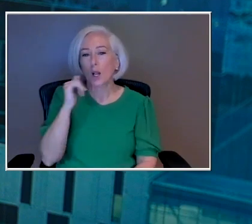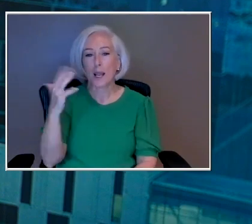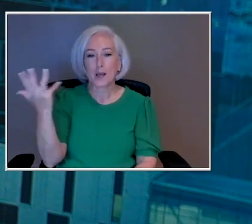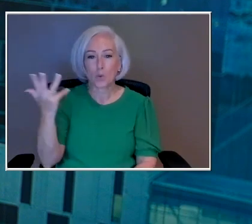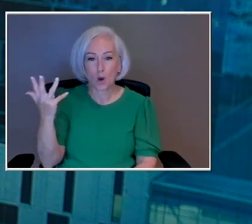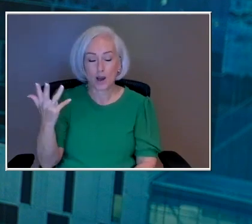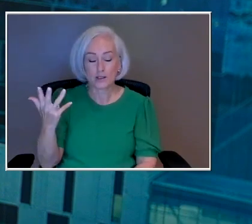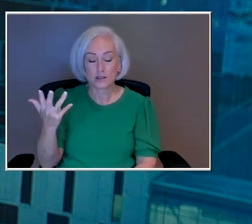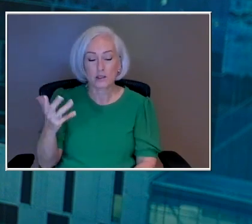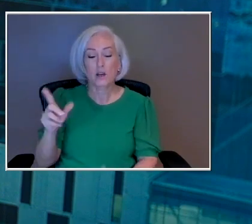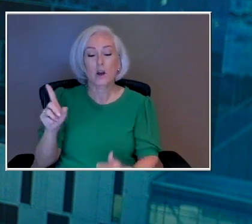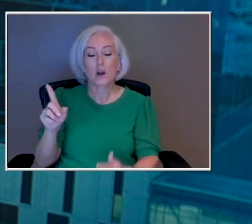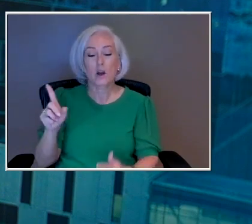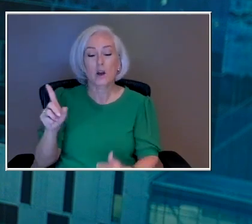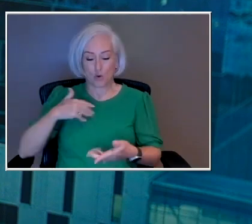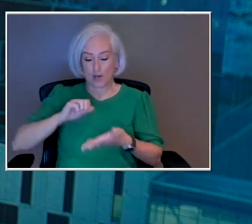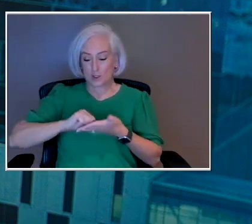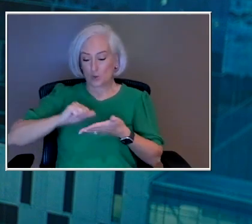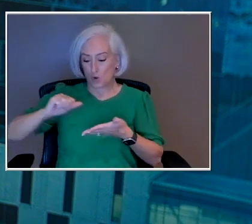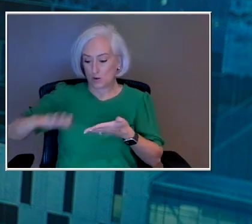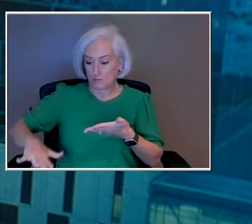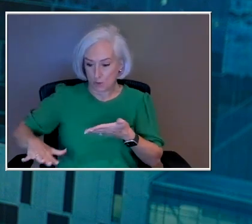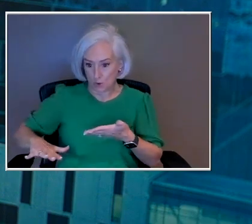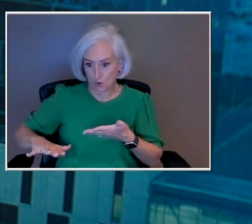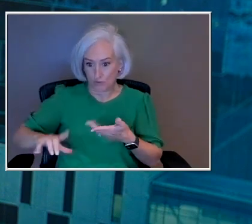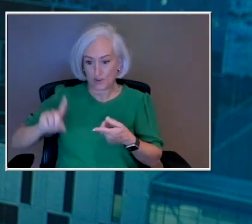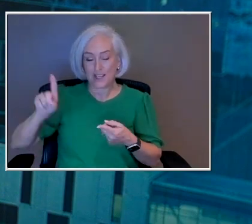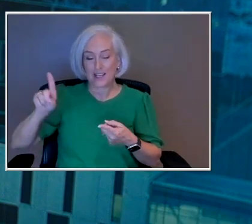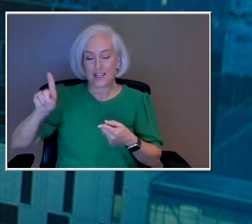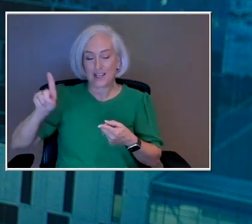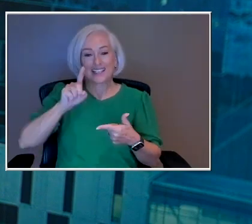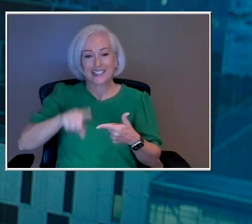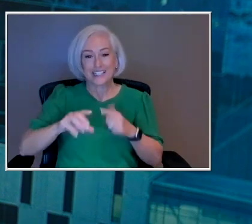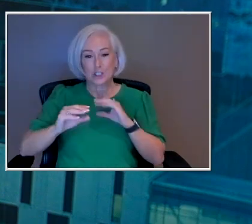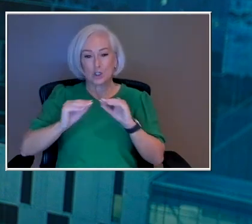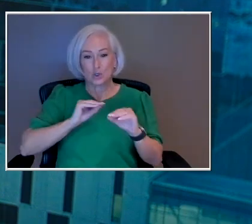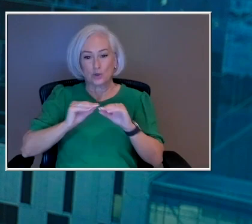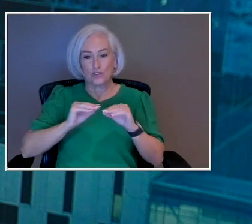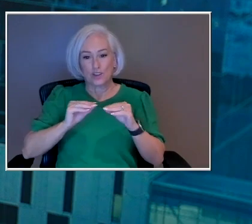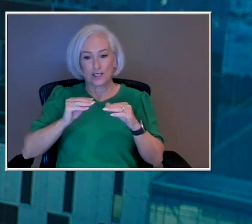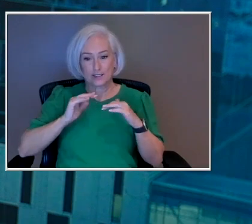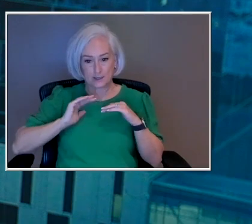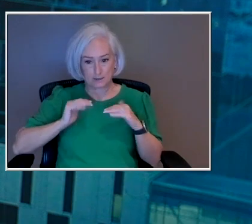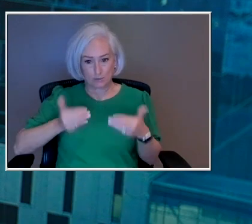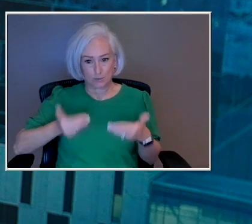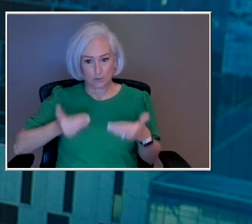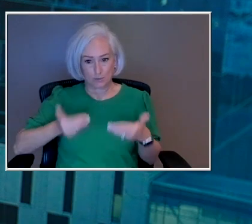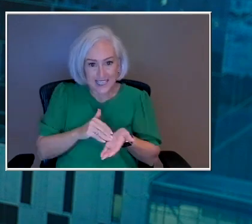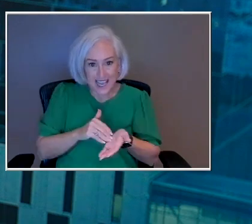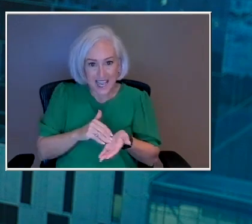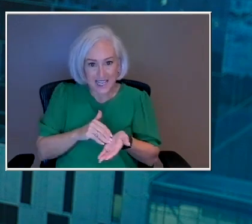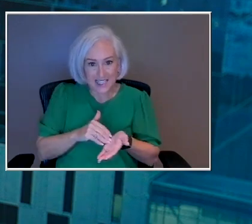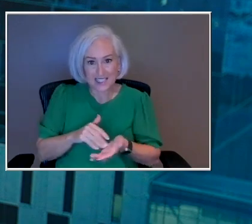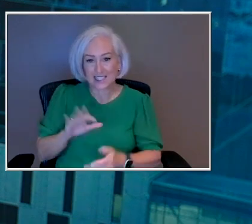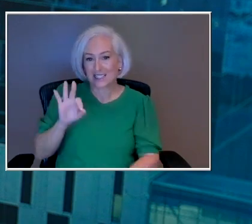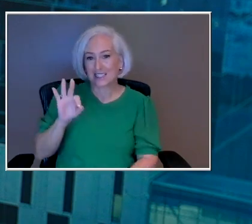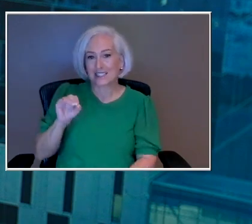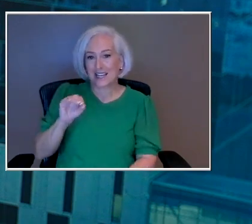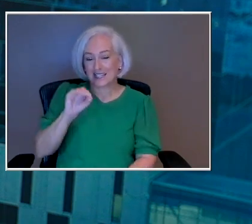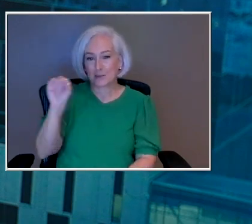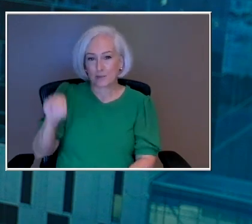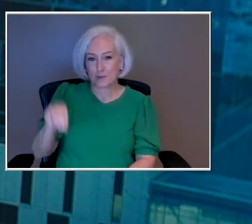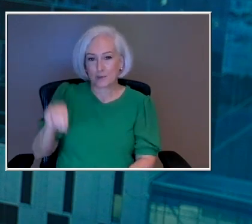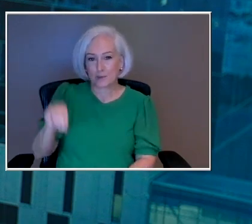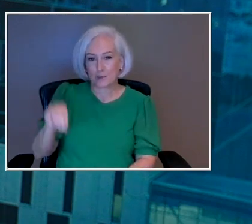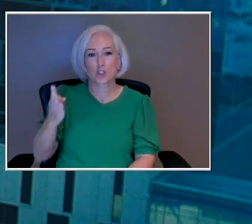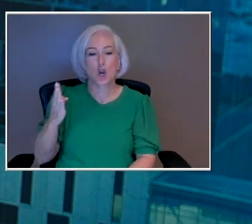with reconstruction, it's something that I feel 90% of my job is really, it's in that, especially in the consultation, it's education. Like, what